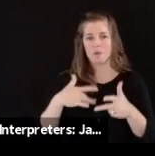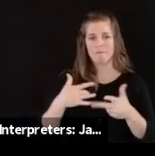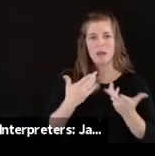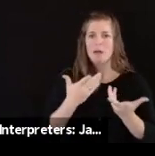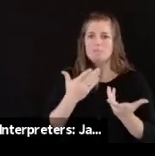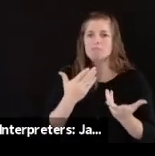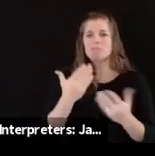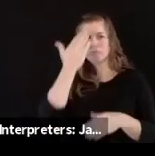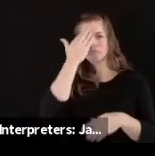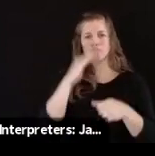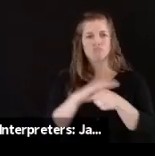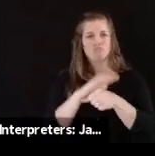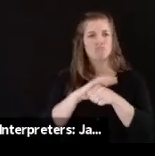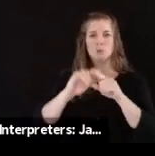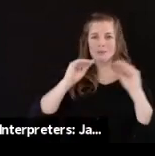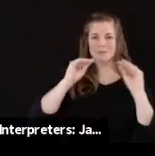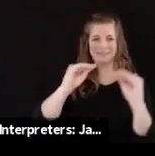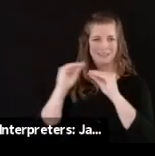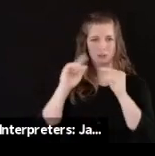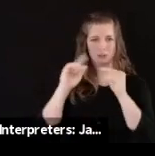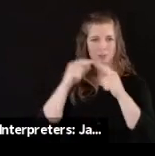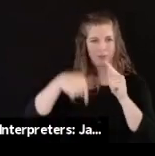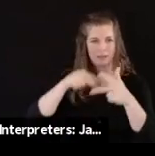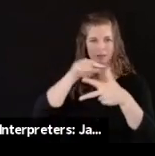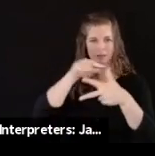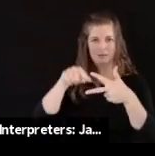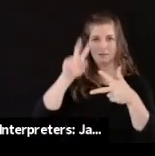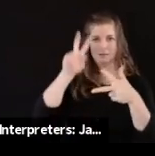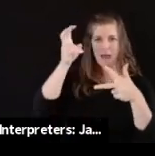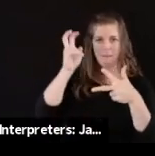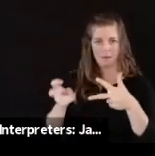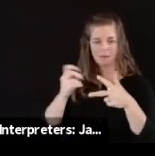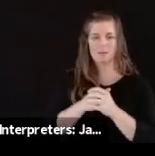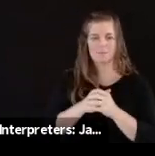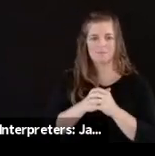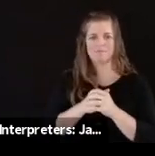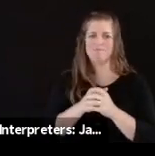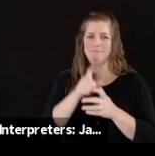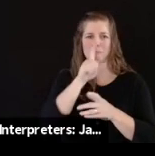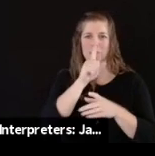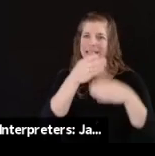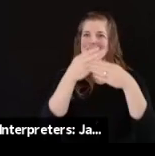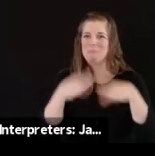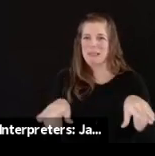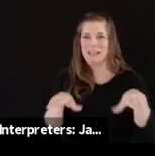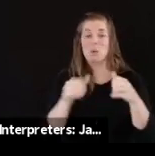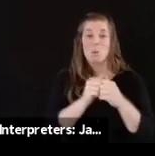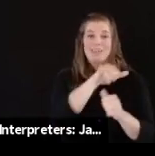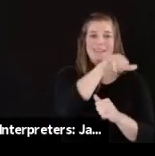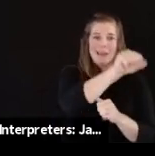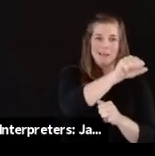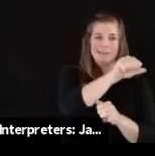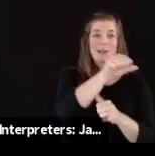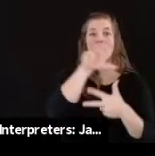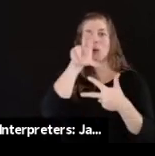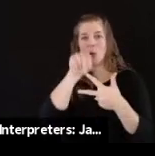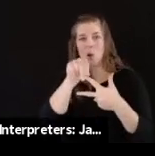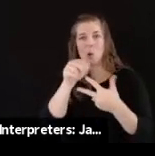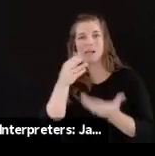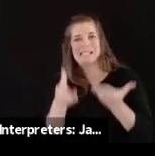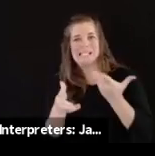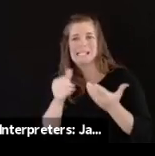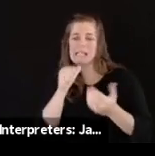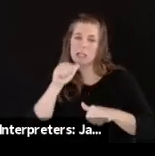about these topics? And we had, it was pretty much split with yes, no, and unsure, sharing